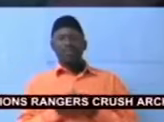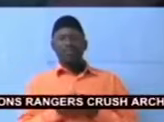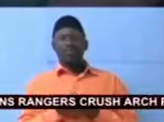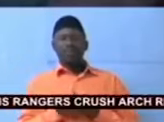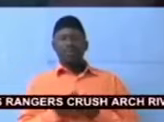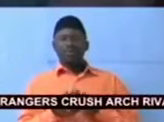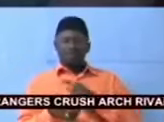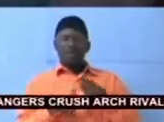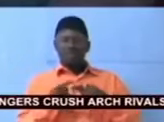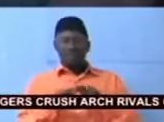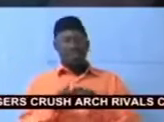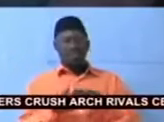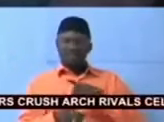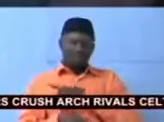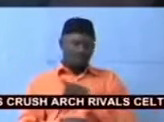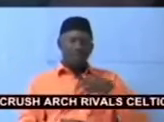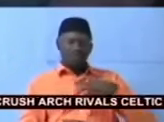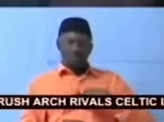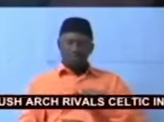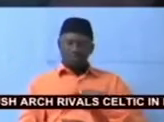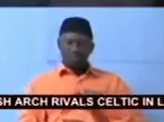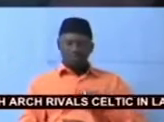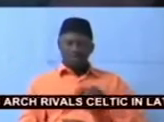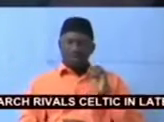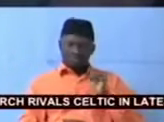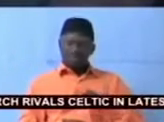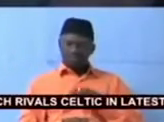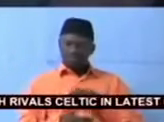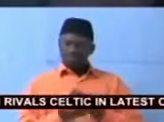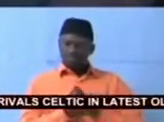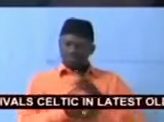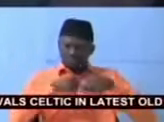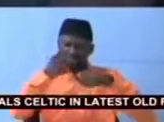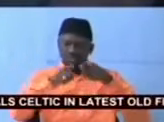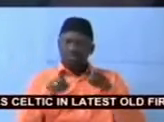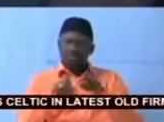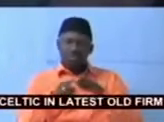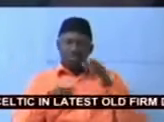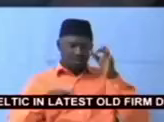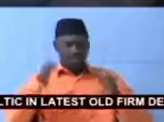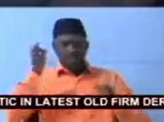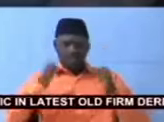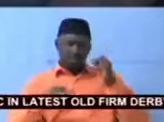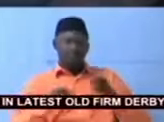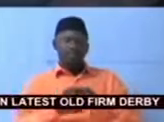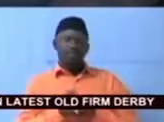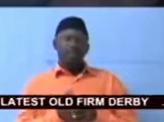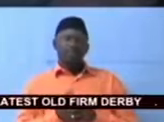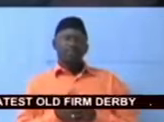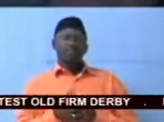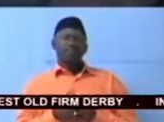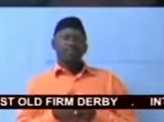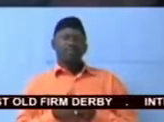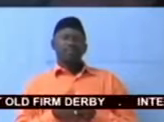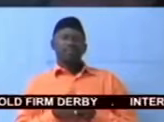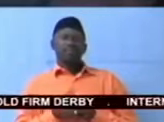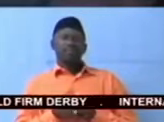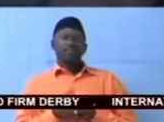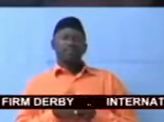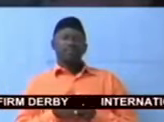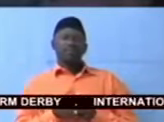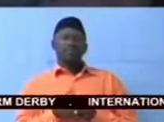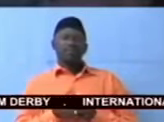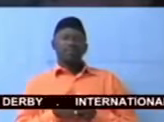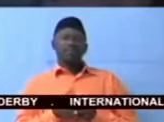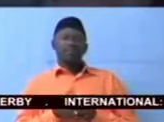with the matter. Ci len ñu won nak ni ñom dañ bëggona continue ak atté bobu. And so the matter was just called for